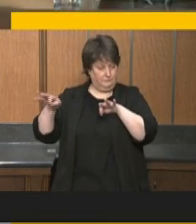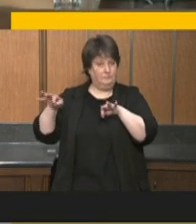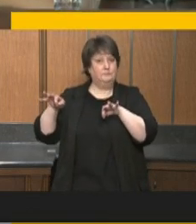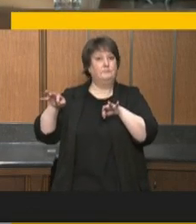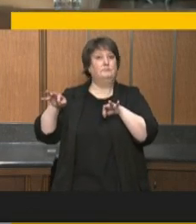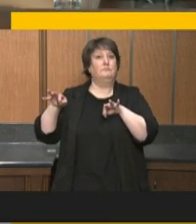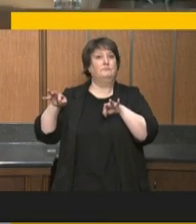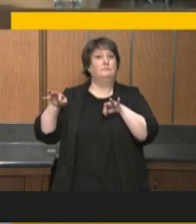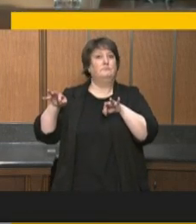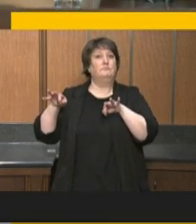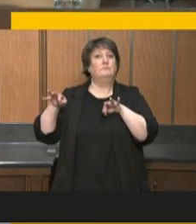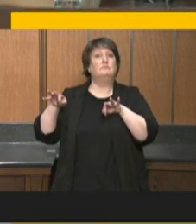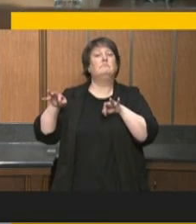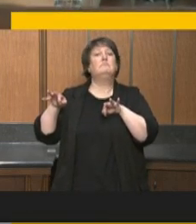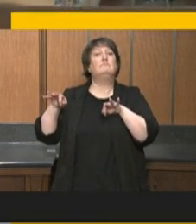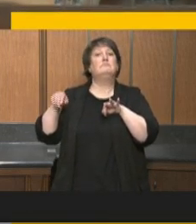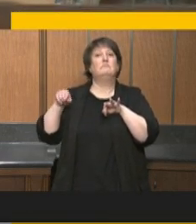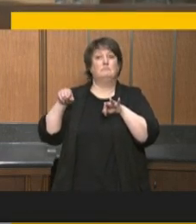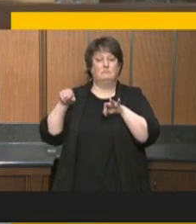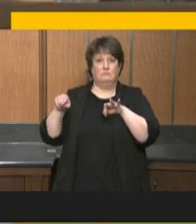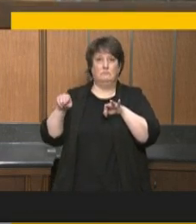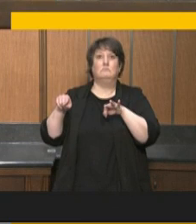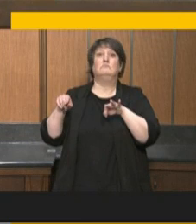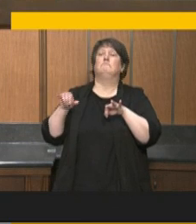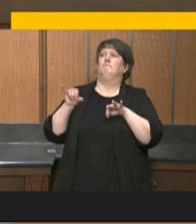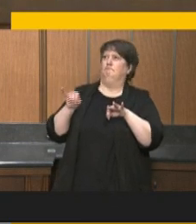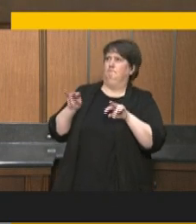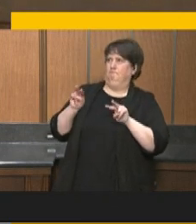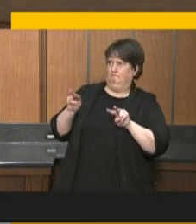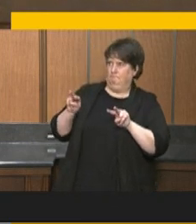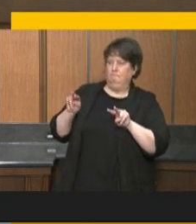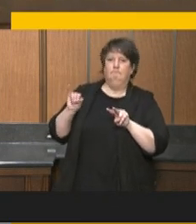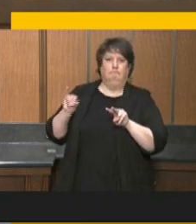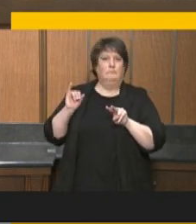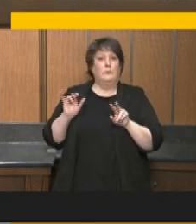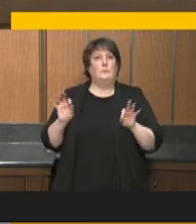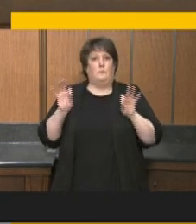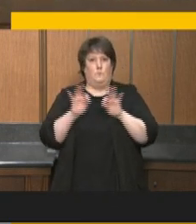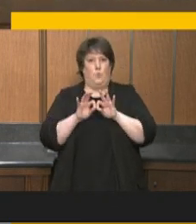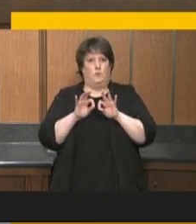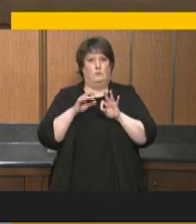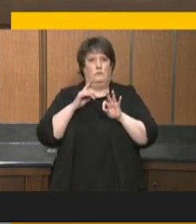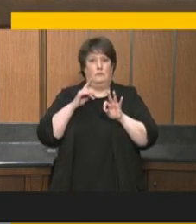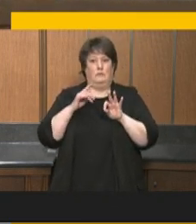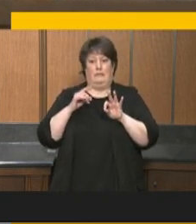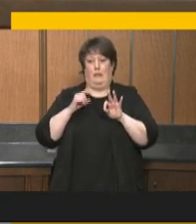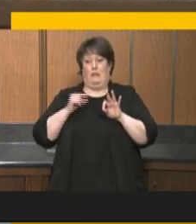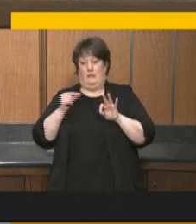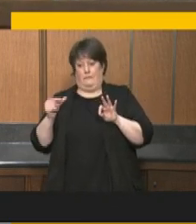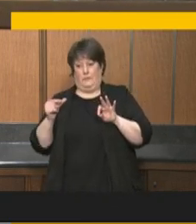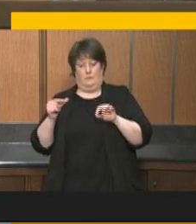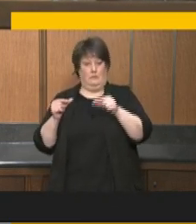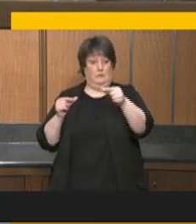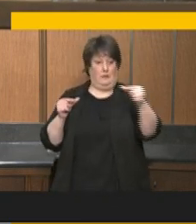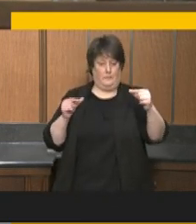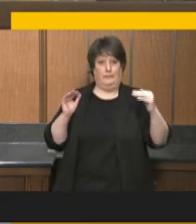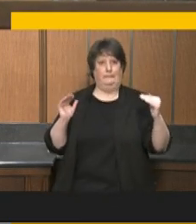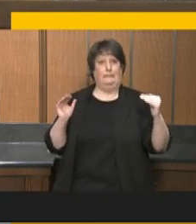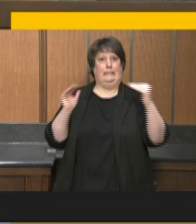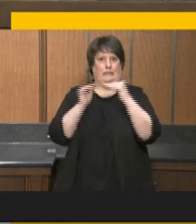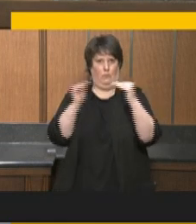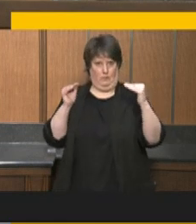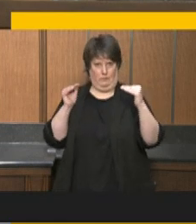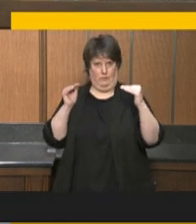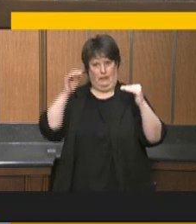for us, it was very important to have a coordinated and reciprocal response along with the United